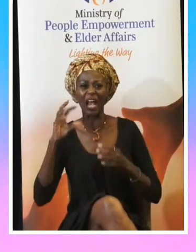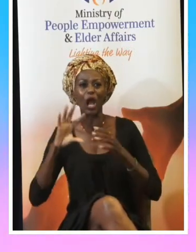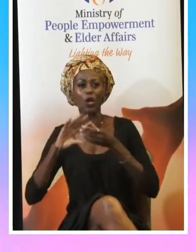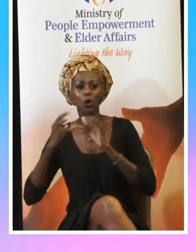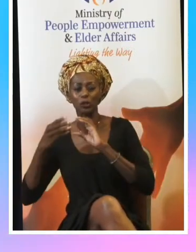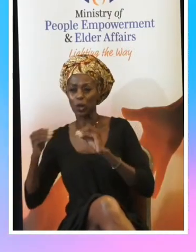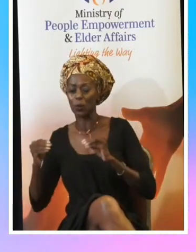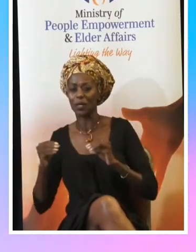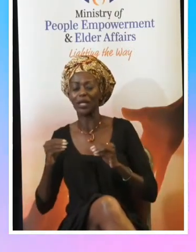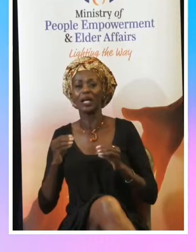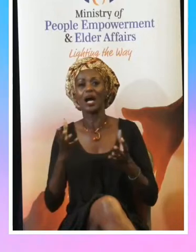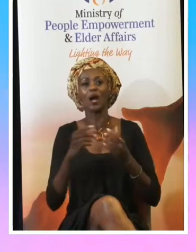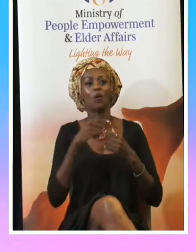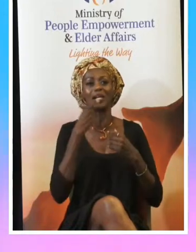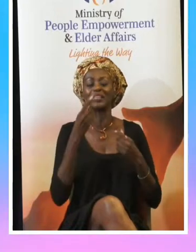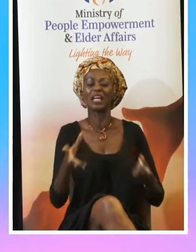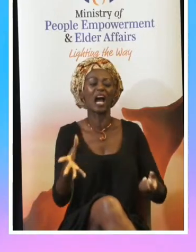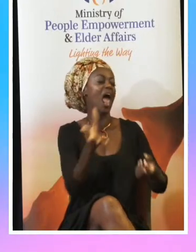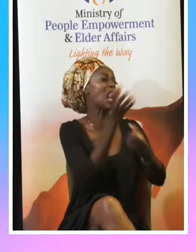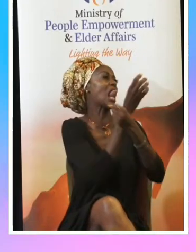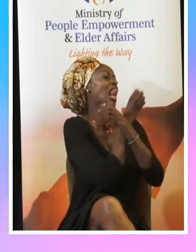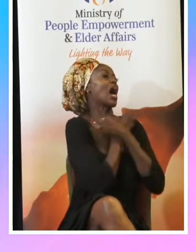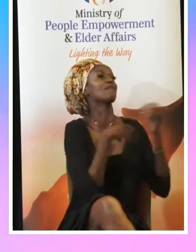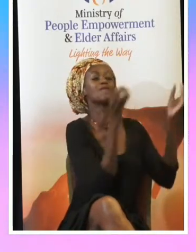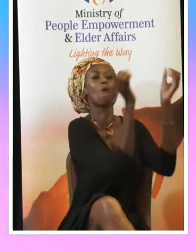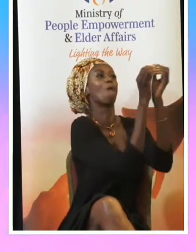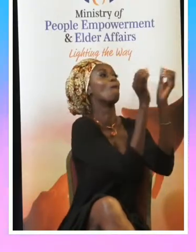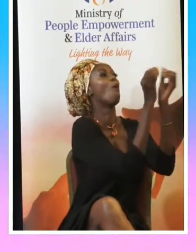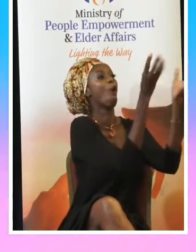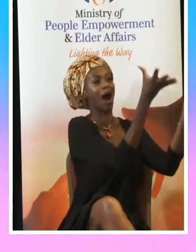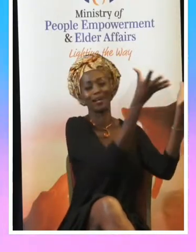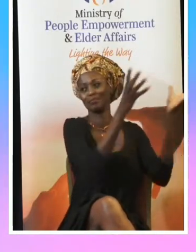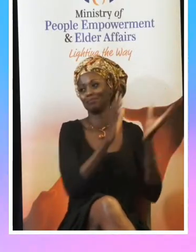to publicly say, I love you even more. Thank you.